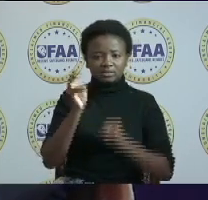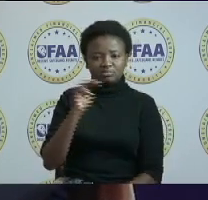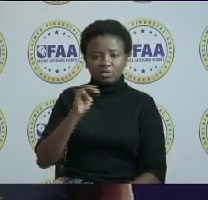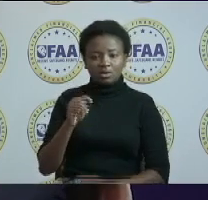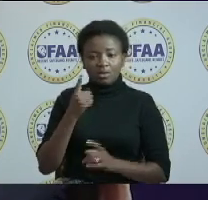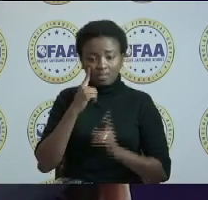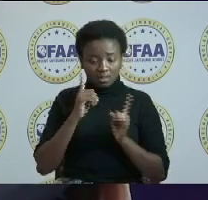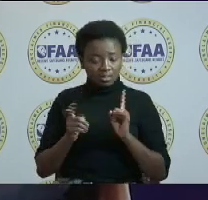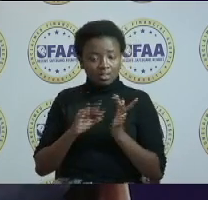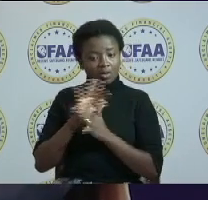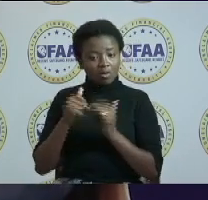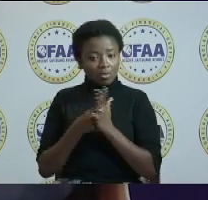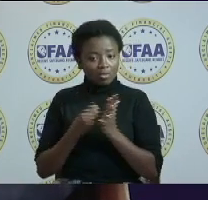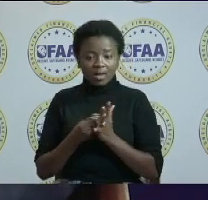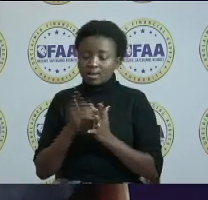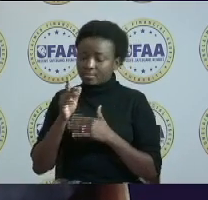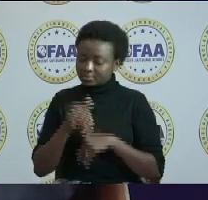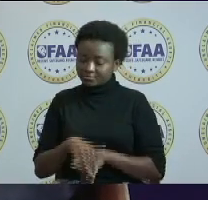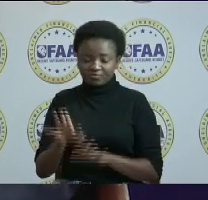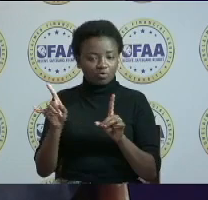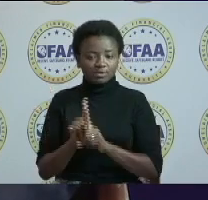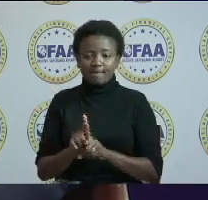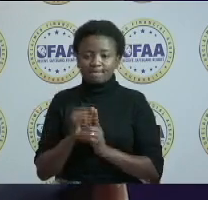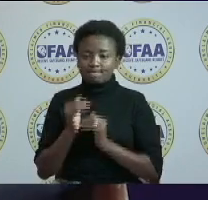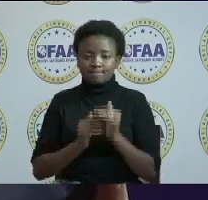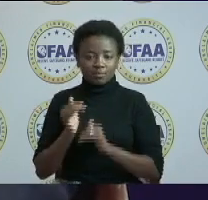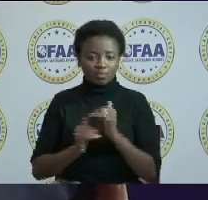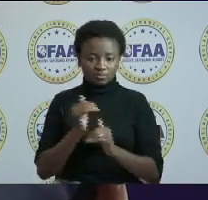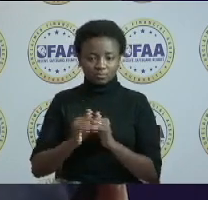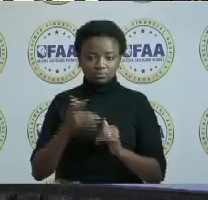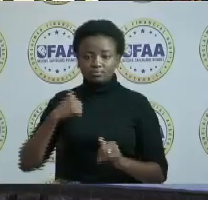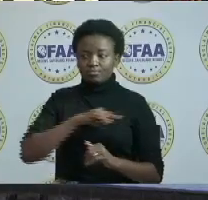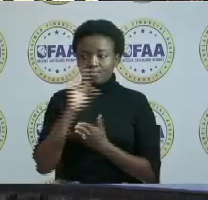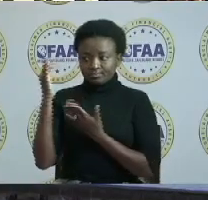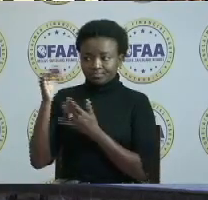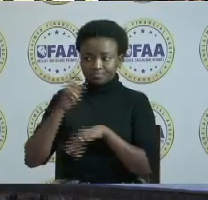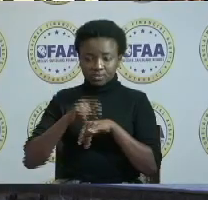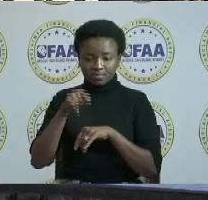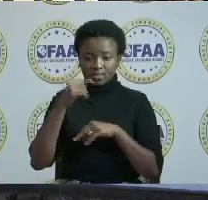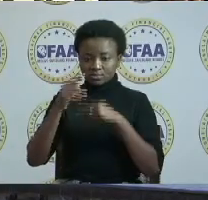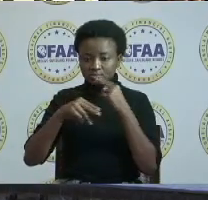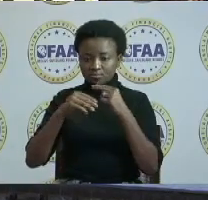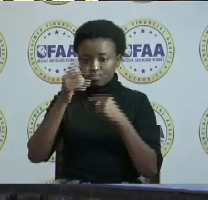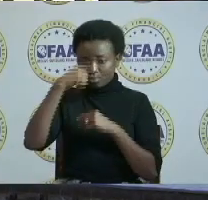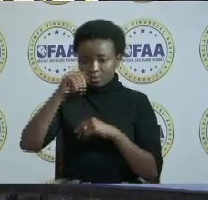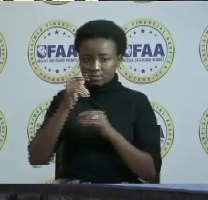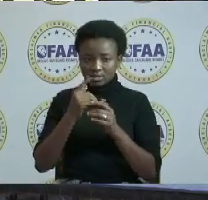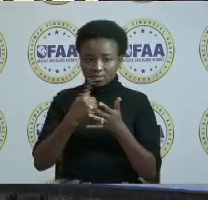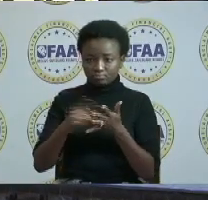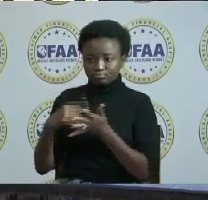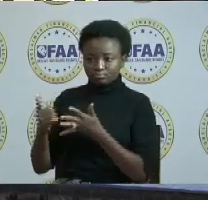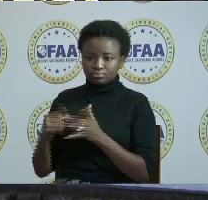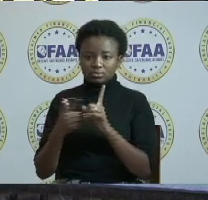those claims have had to follow a uniform path. So we hope as this policy is passed through, then it will